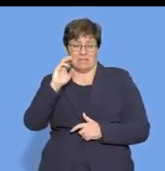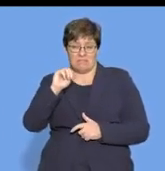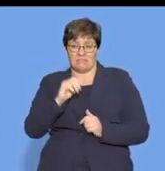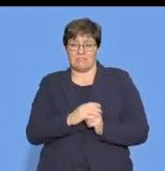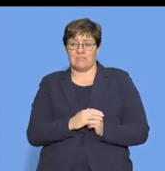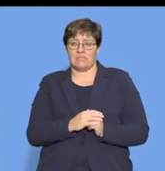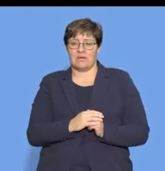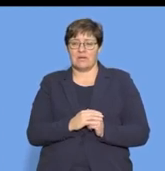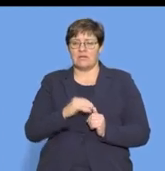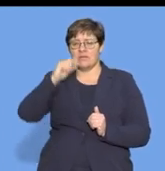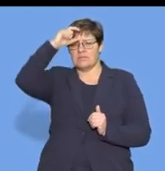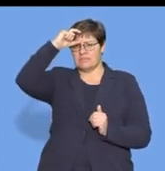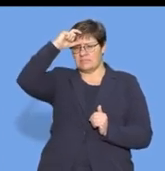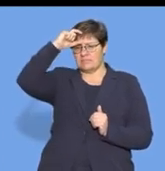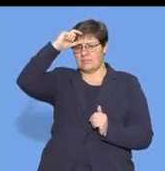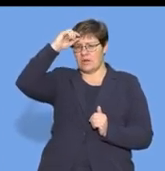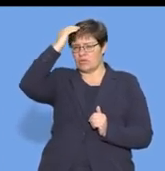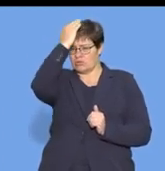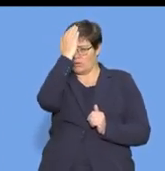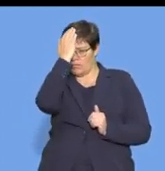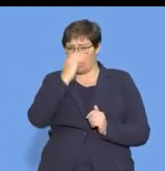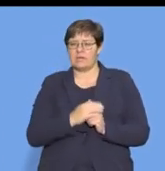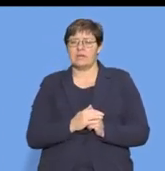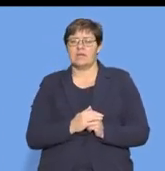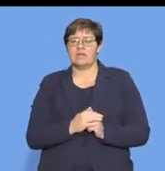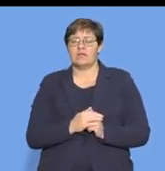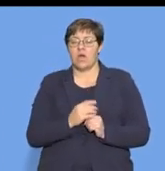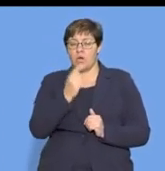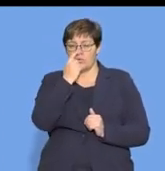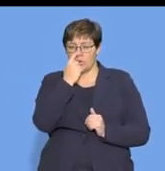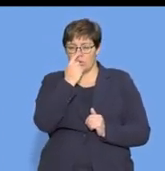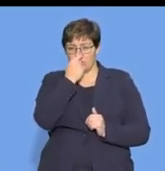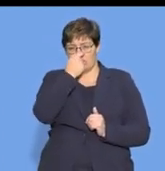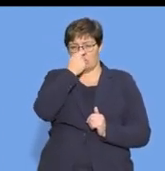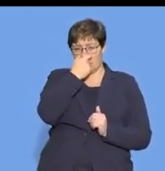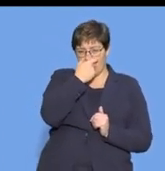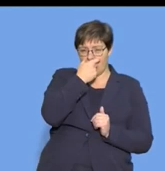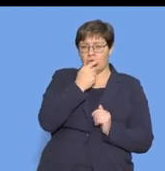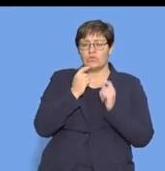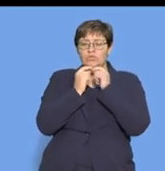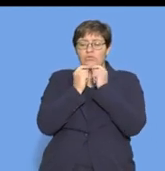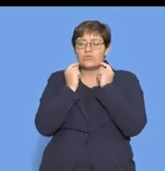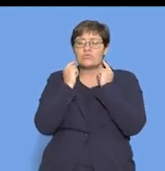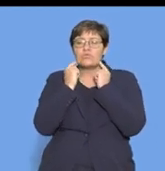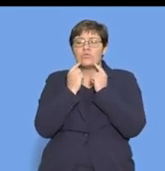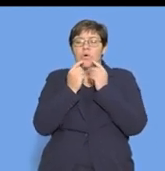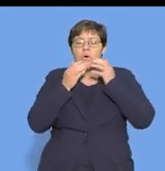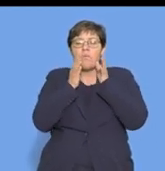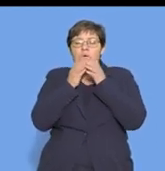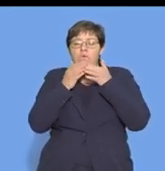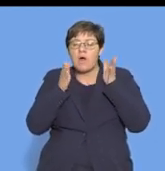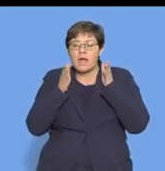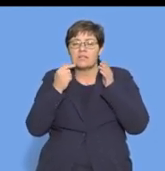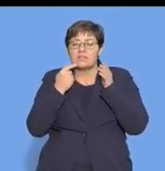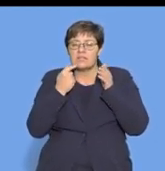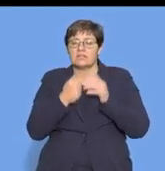have a sloping forehead. The nose and jaws were wide. They had a large face, no chin,